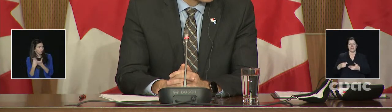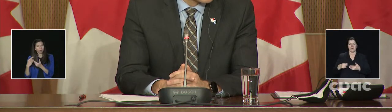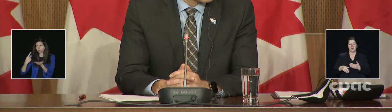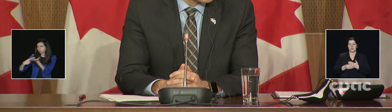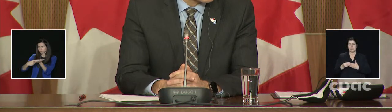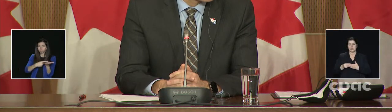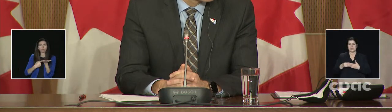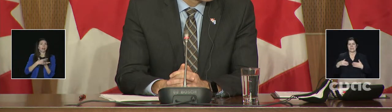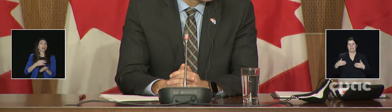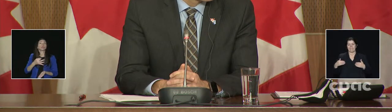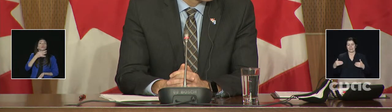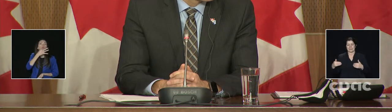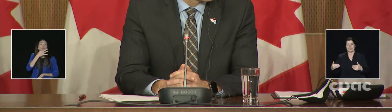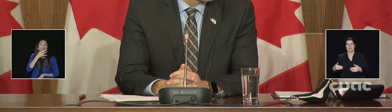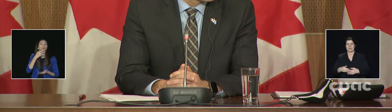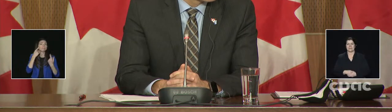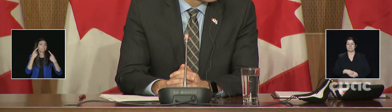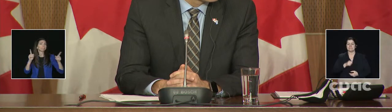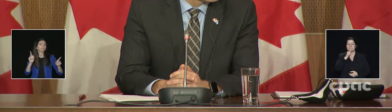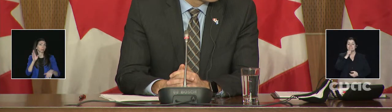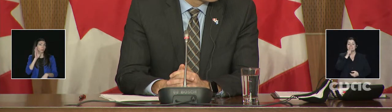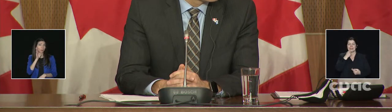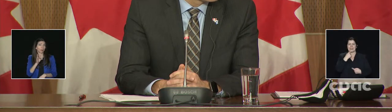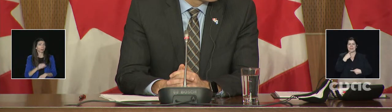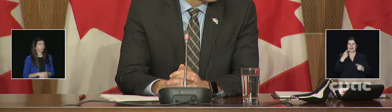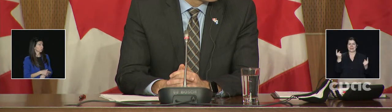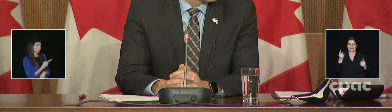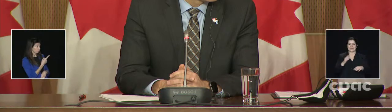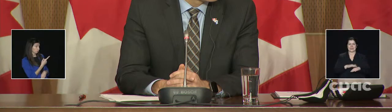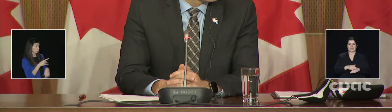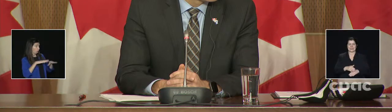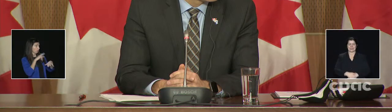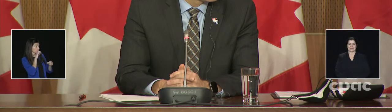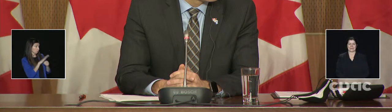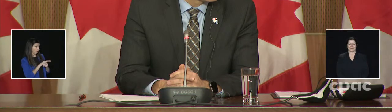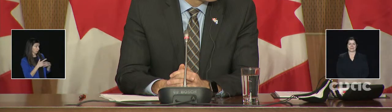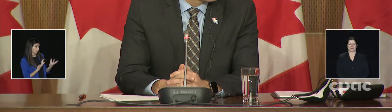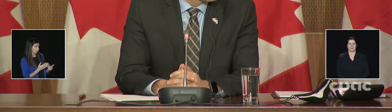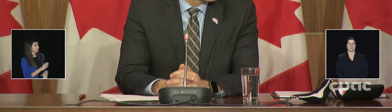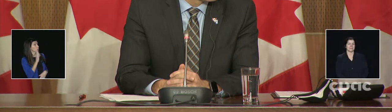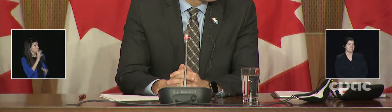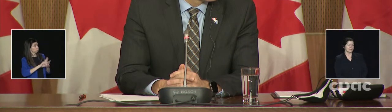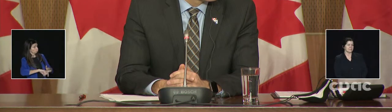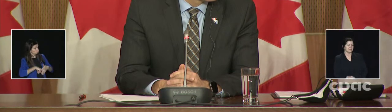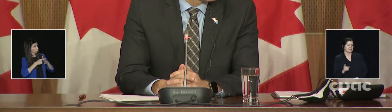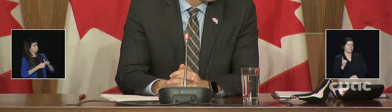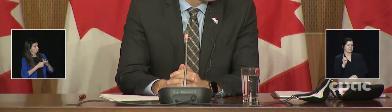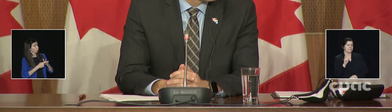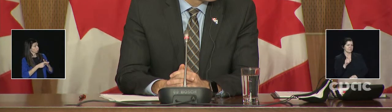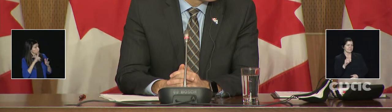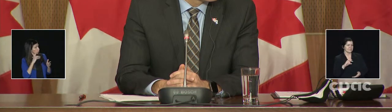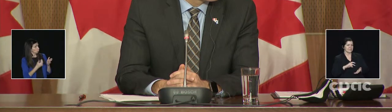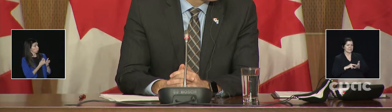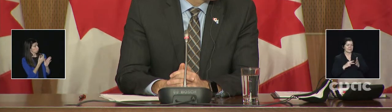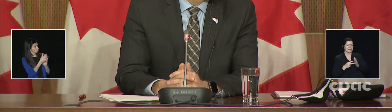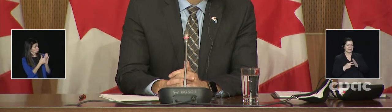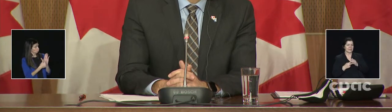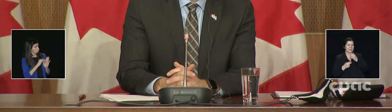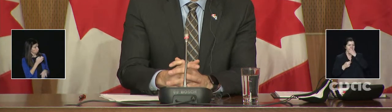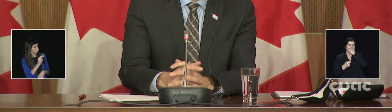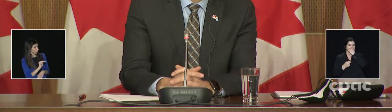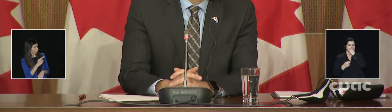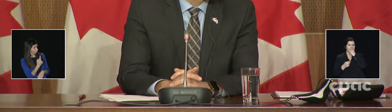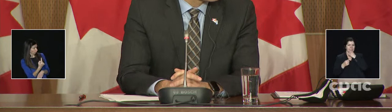to say on the matter. So you're not committing to them being in place on January 1, 2022. What would you